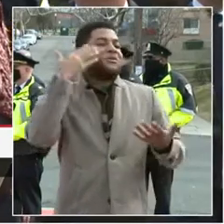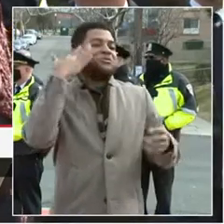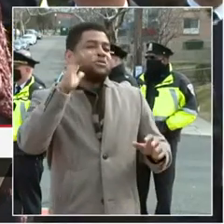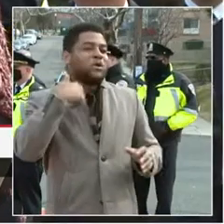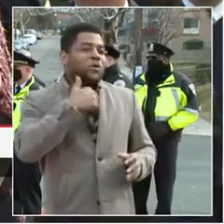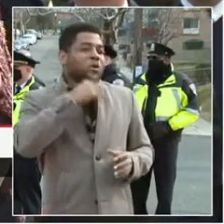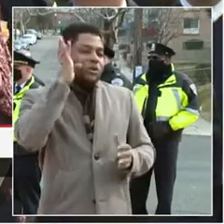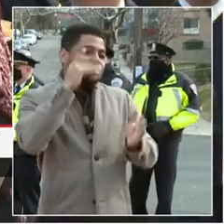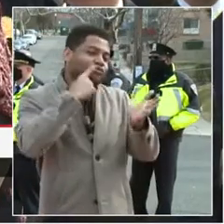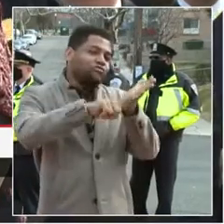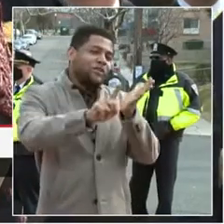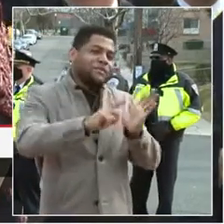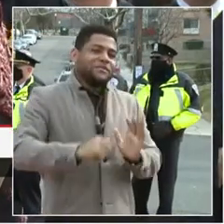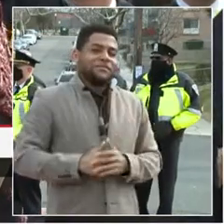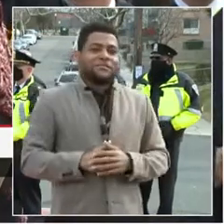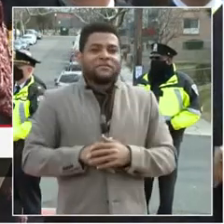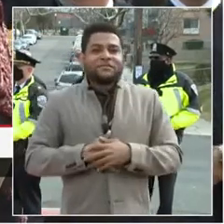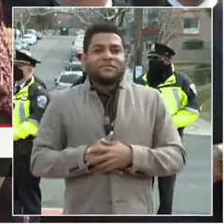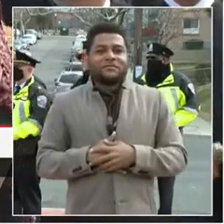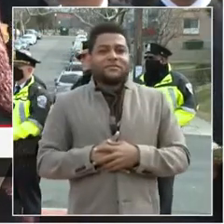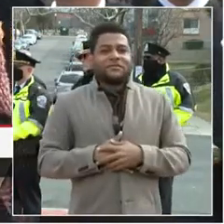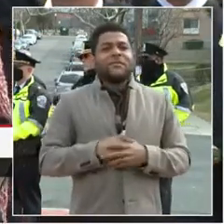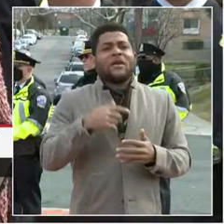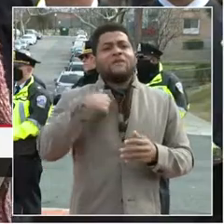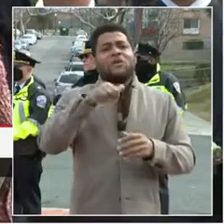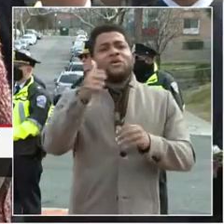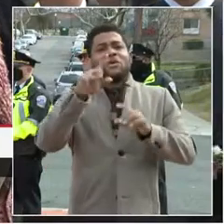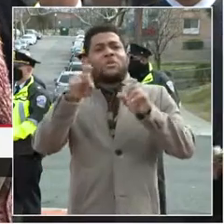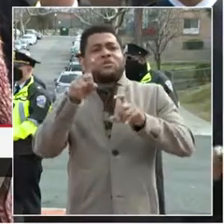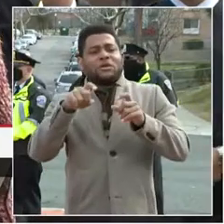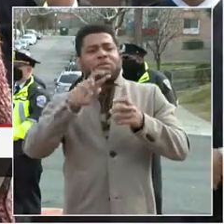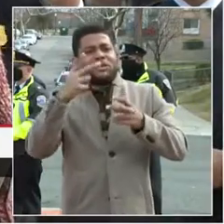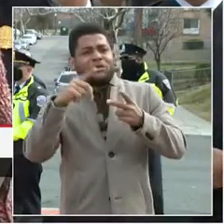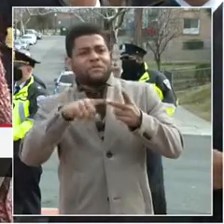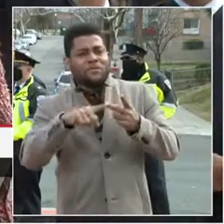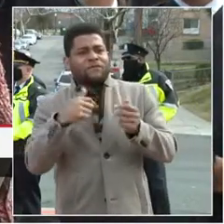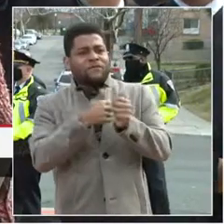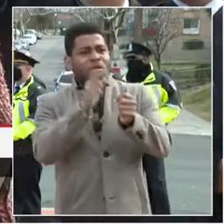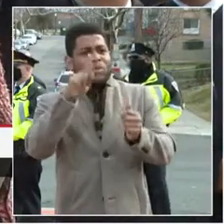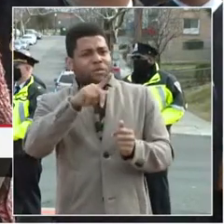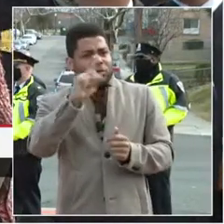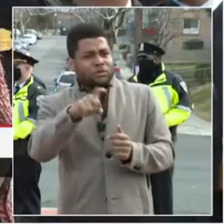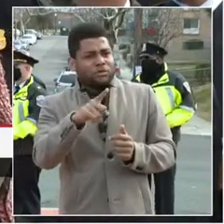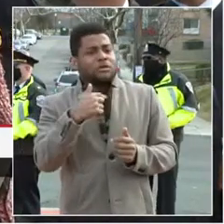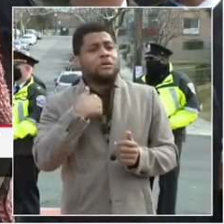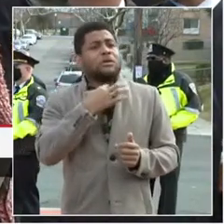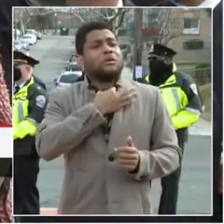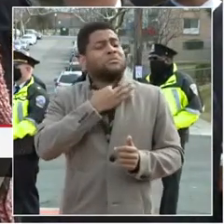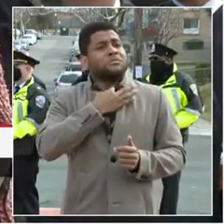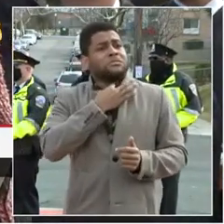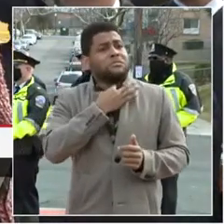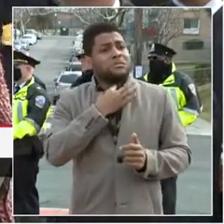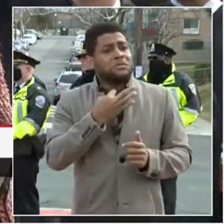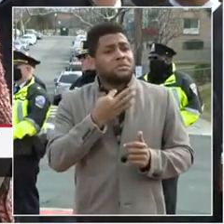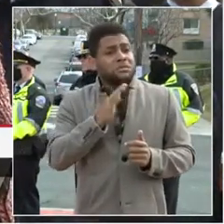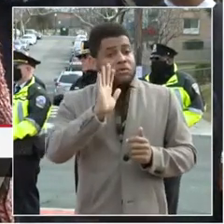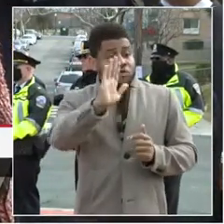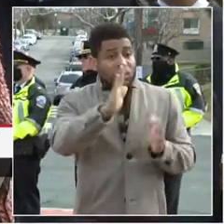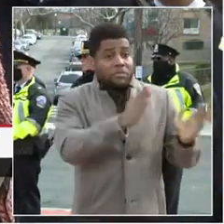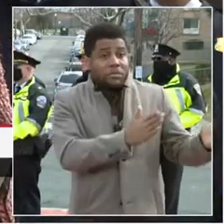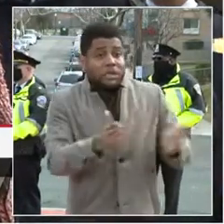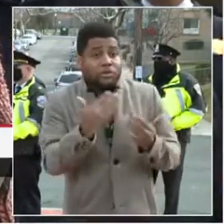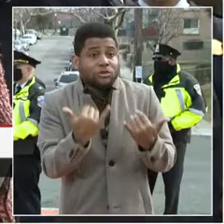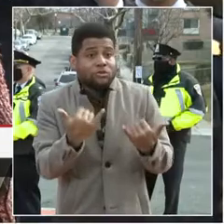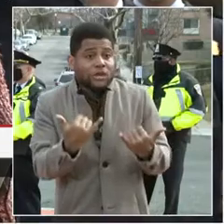Yes. My question is actually a follow-up to, I believe, Mr. King's question here, but in terms of the initiative today, how does this